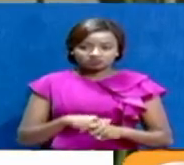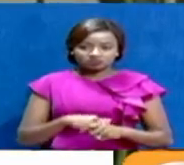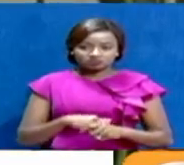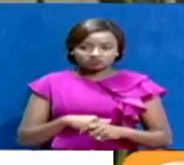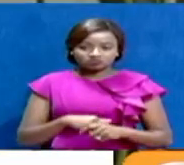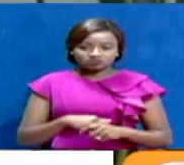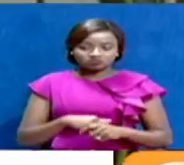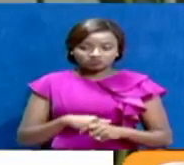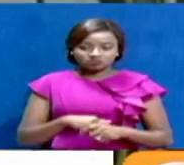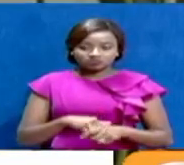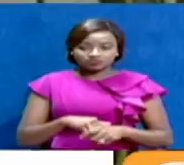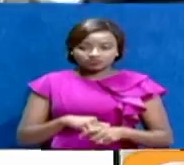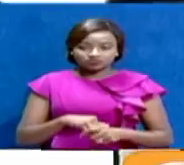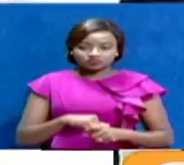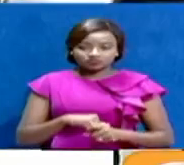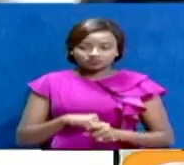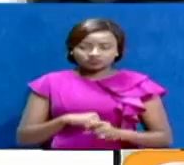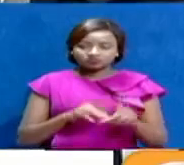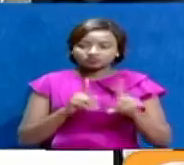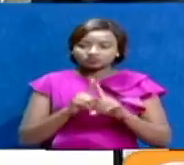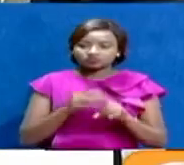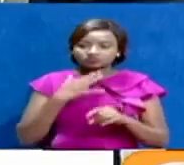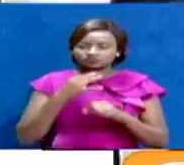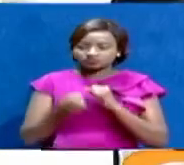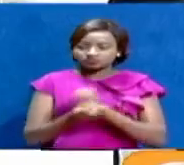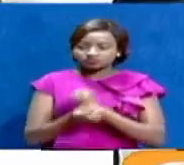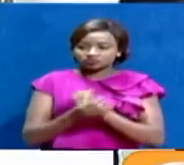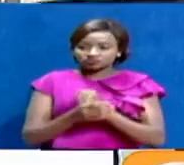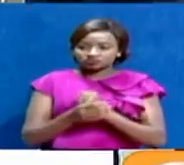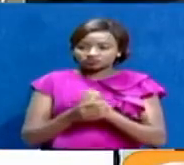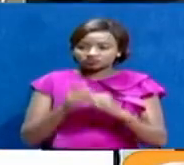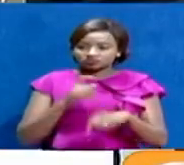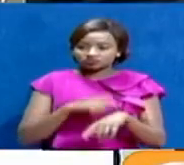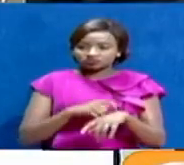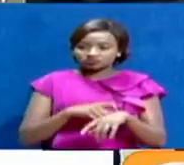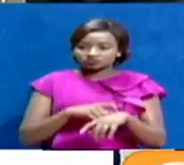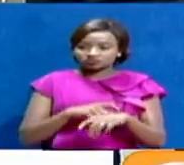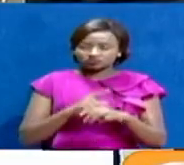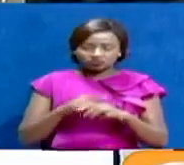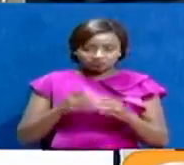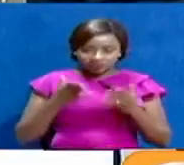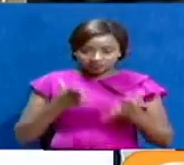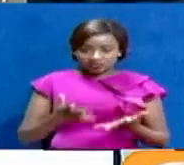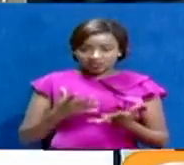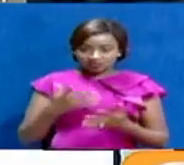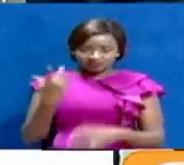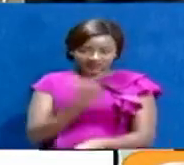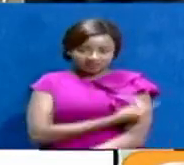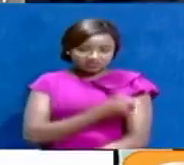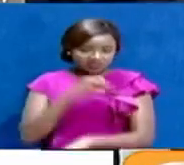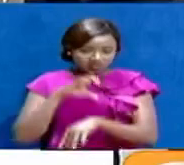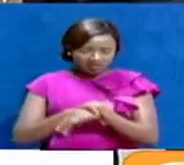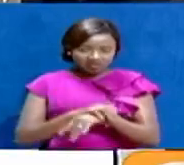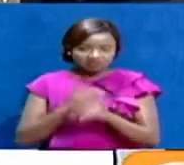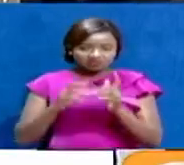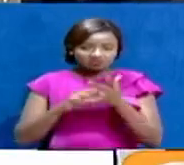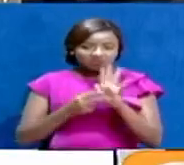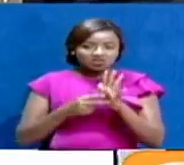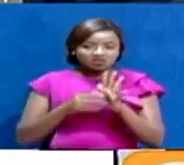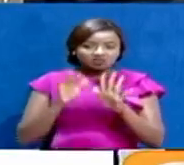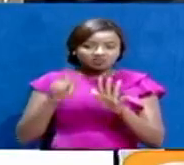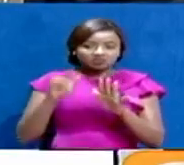shortage of this vaccine. And just to be clear, the expiration date of the present one, if one got a shot already, is